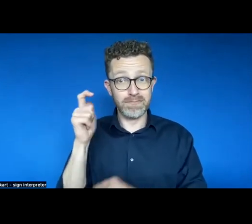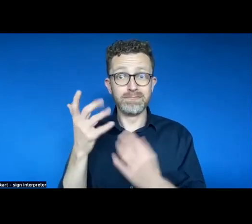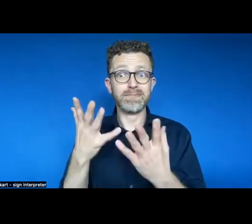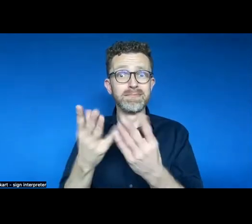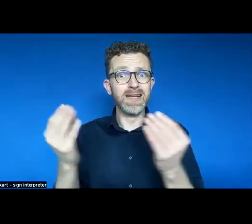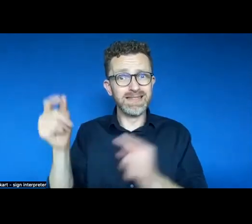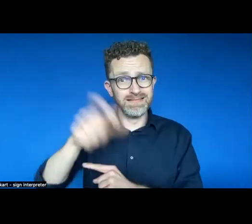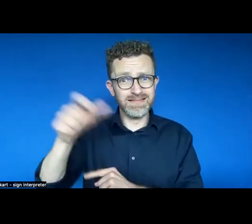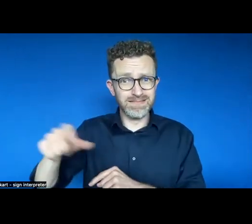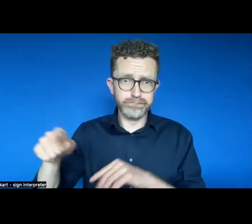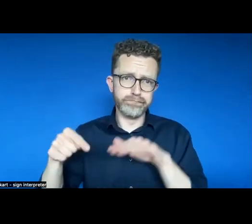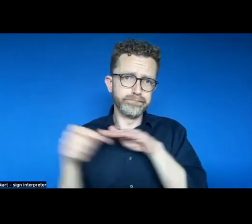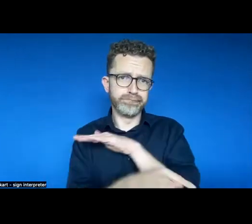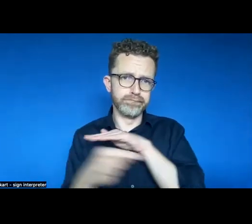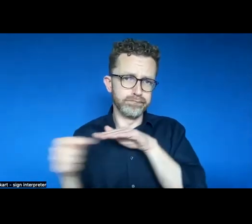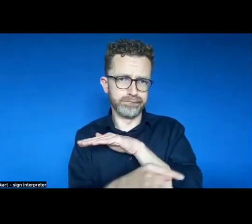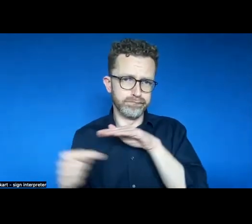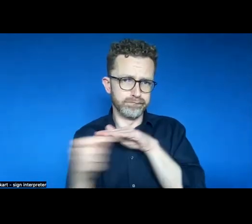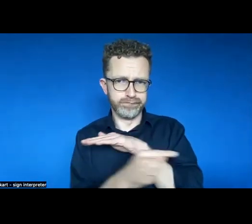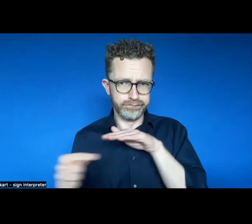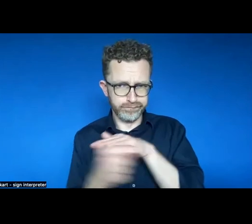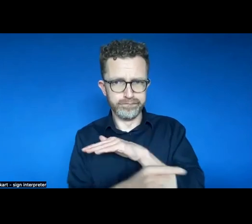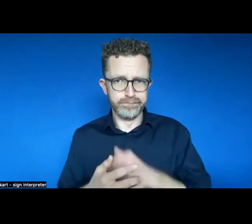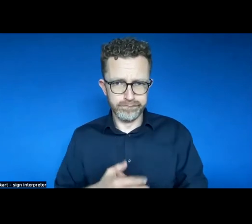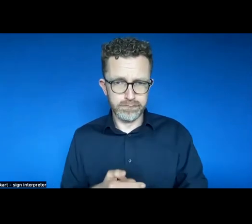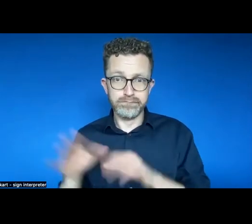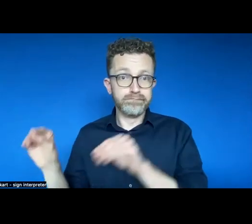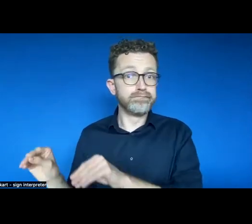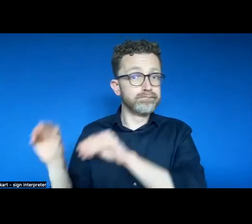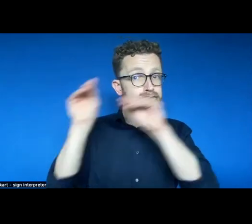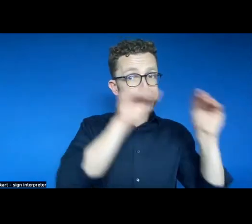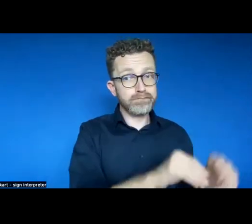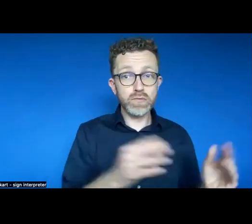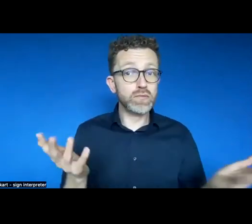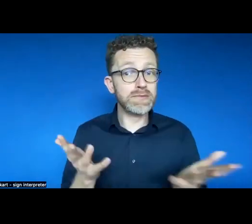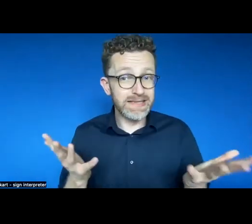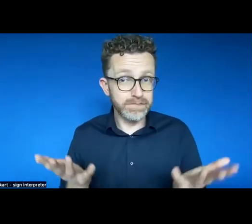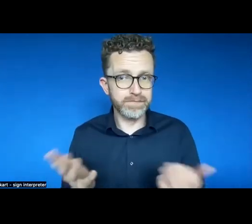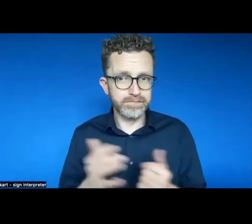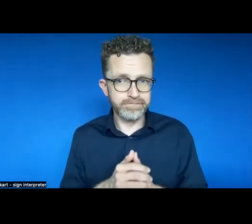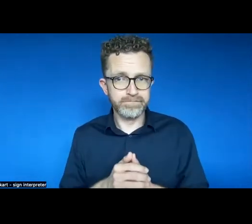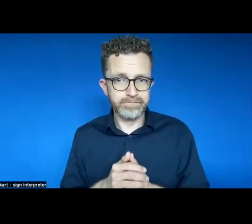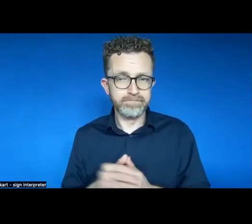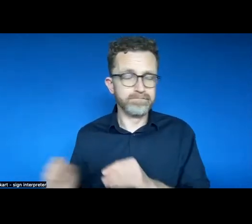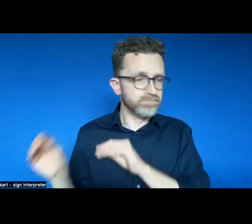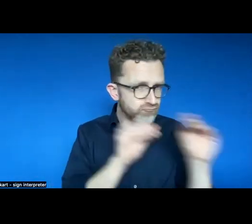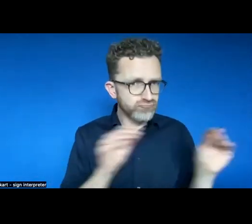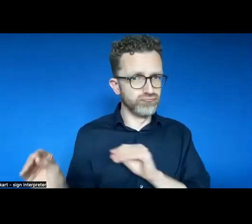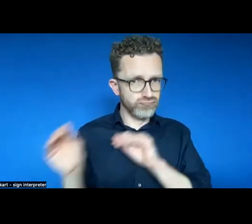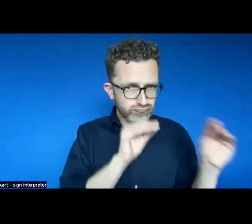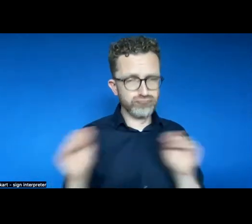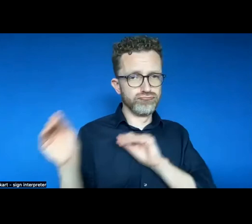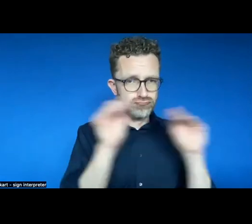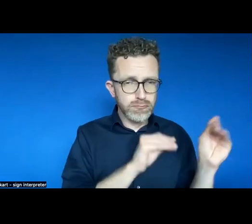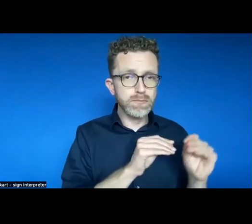evacuated, but some of them came back, and also